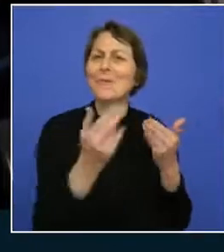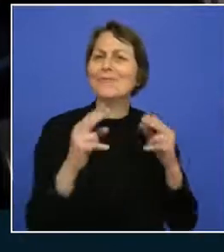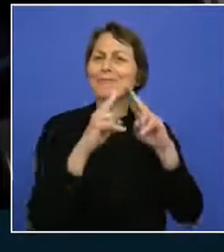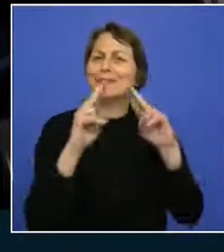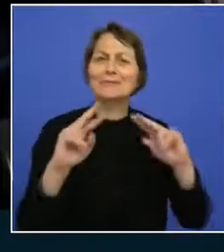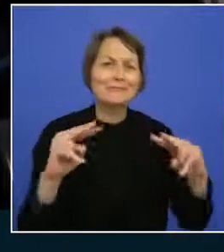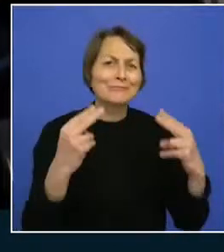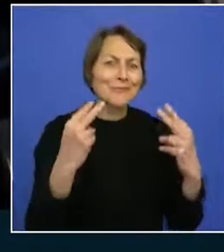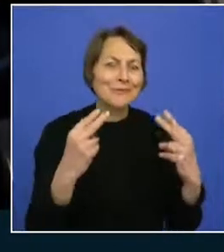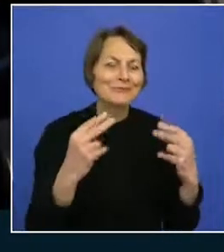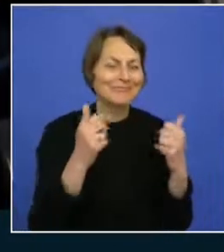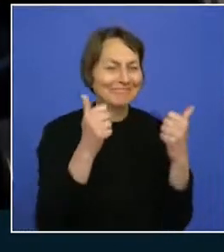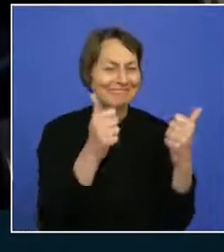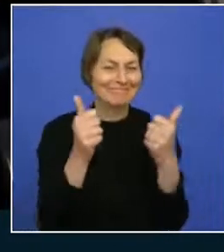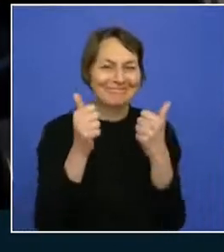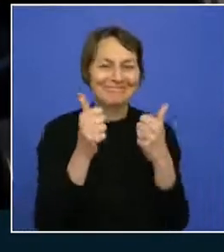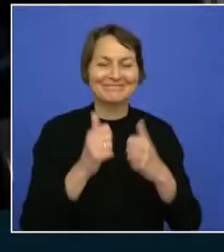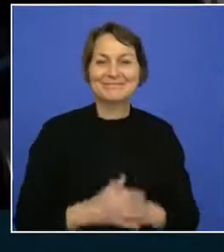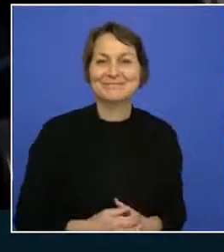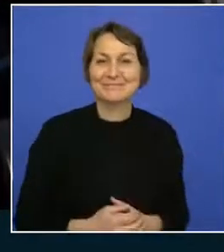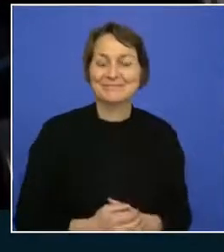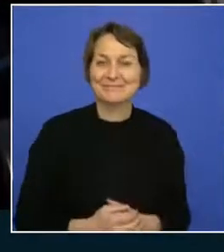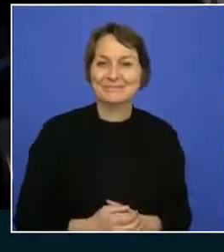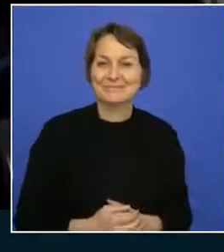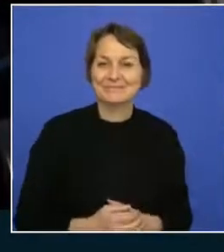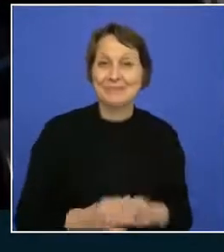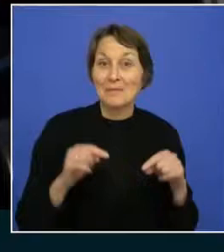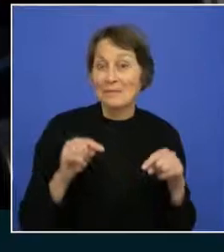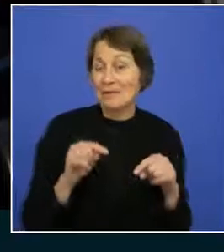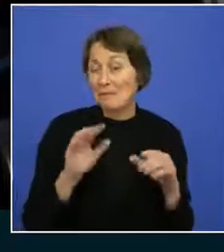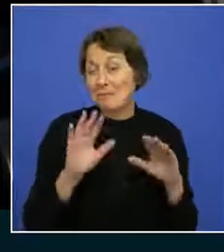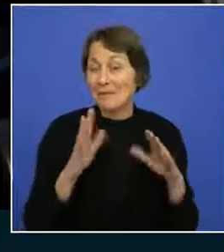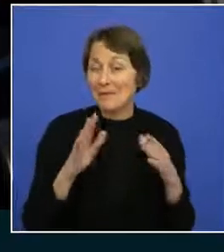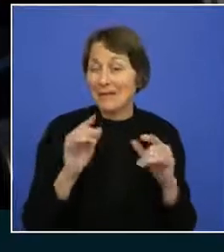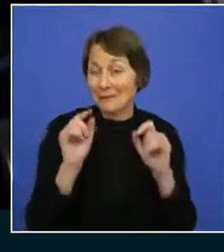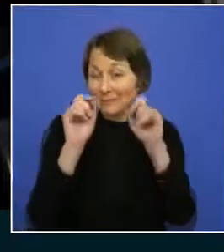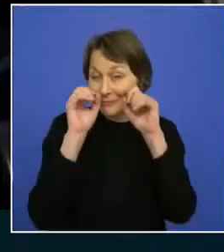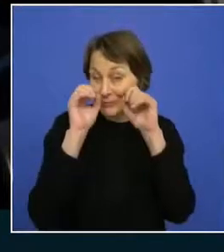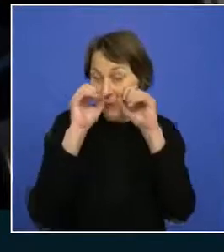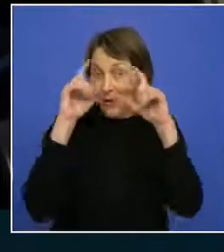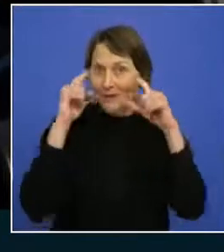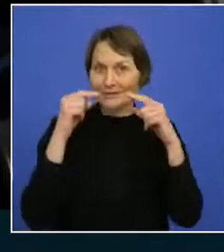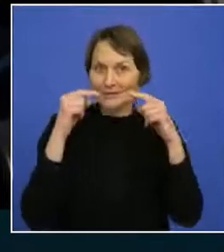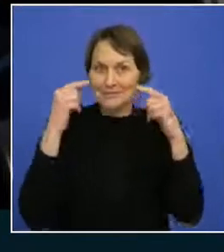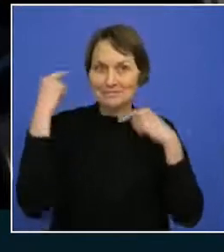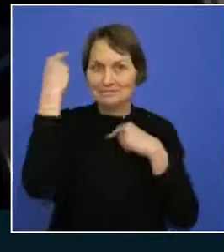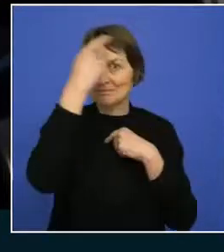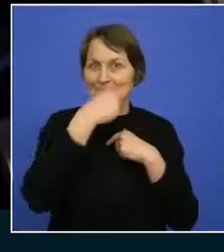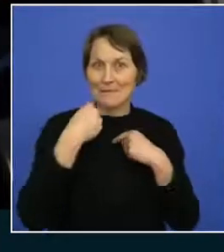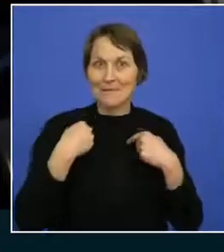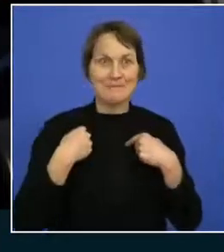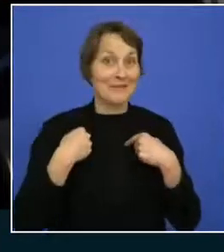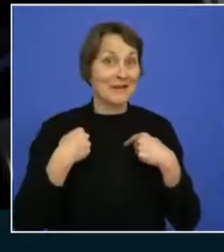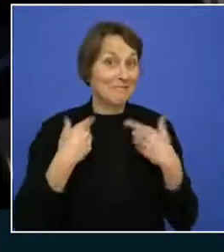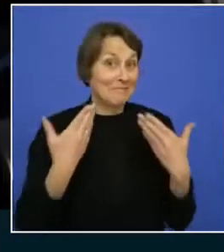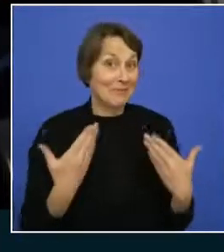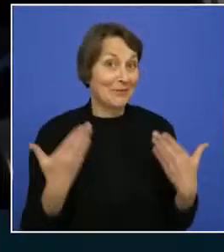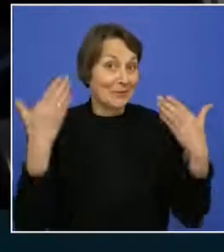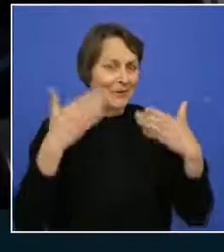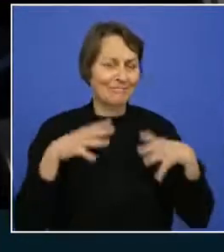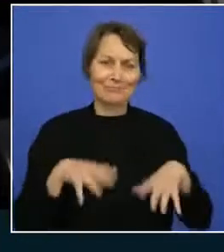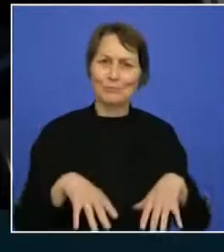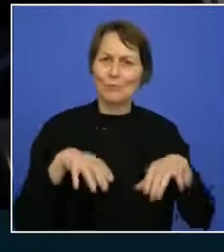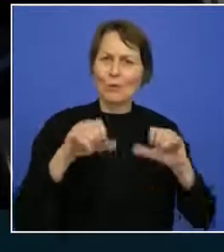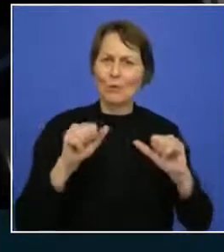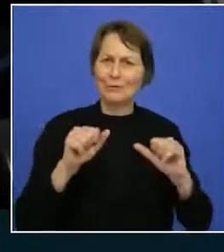viewers. This might come as a bit of a surprise to see me as your host this evening for Azure Thursday.